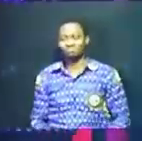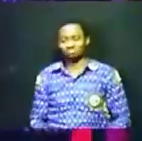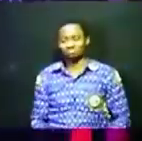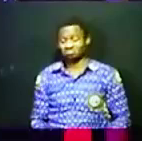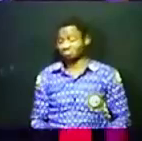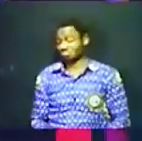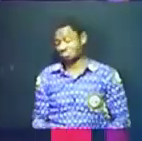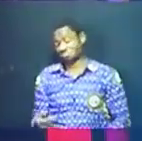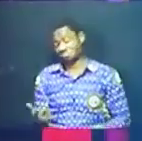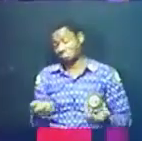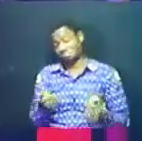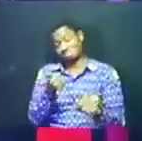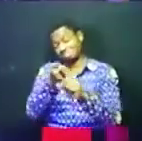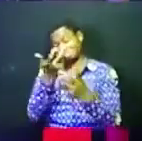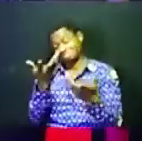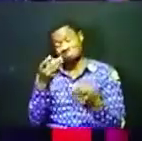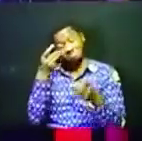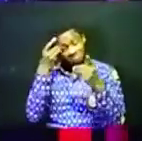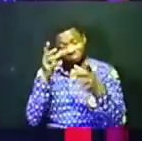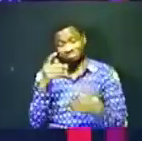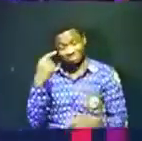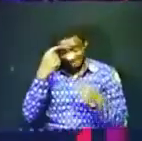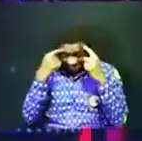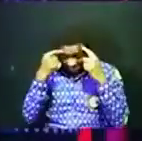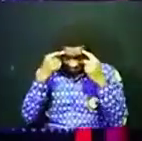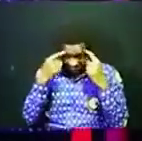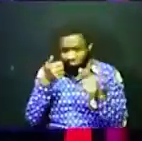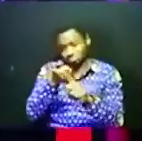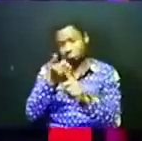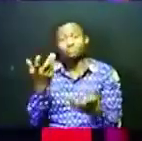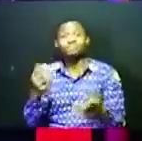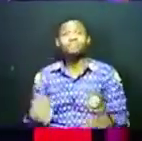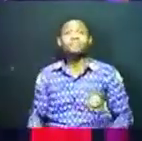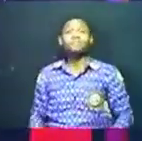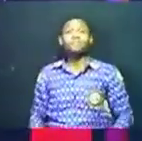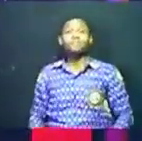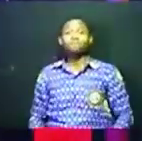Anyway, yo, where we have be thinking about it.